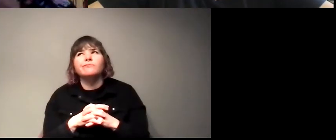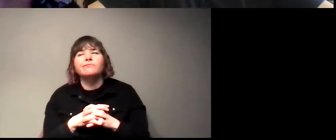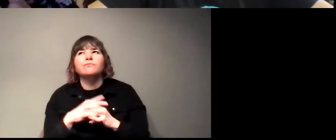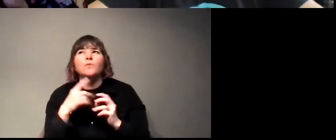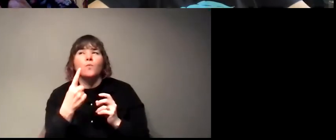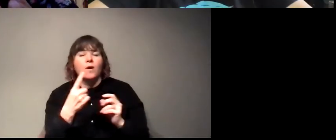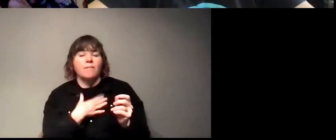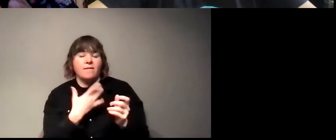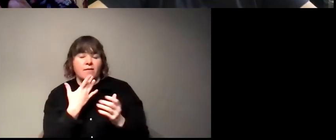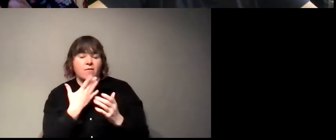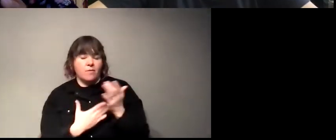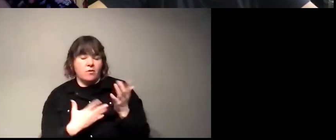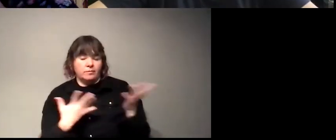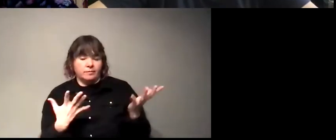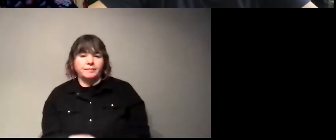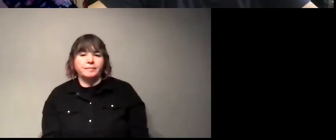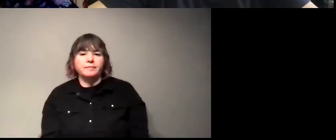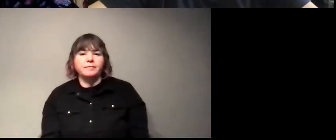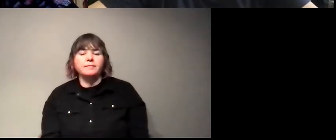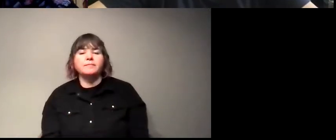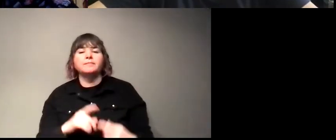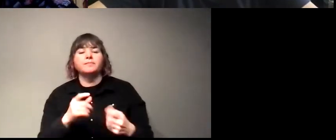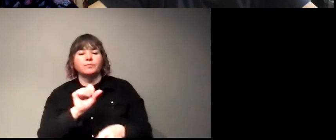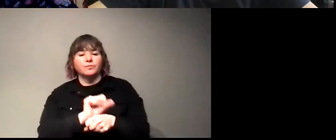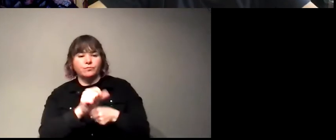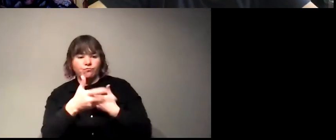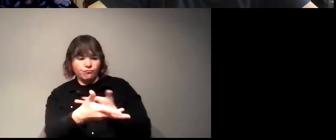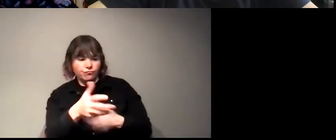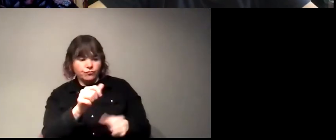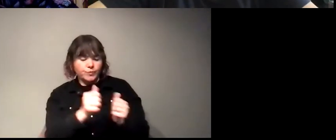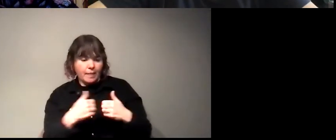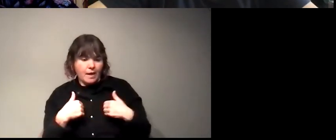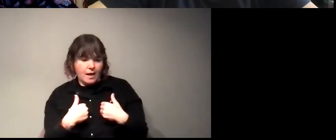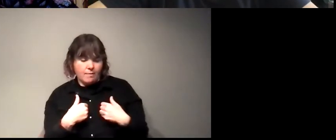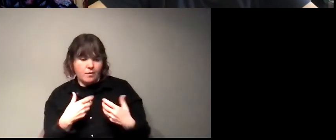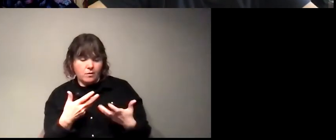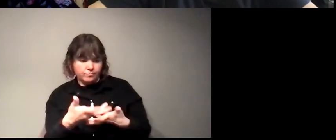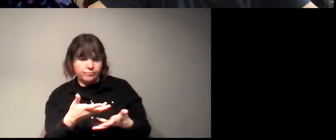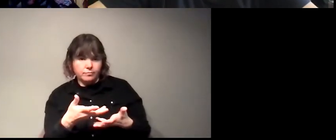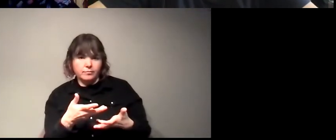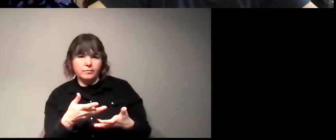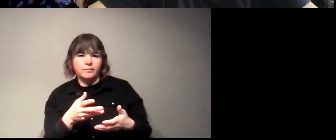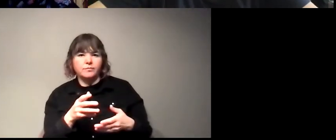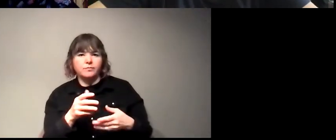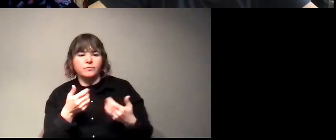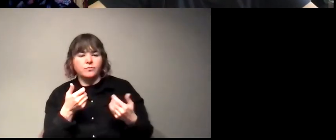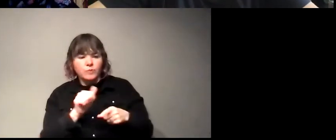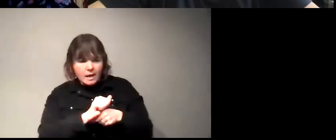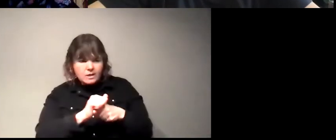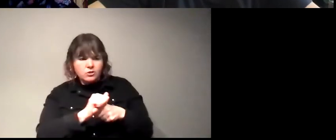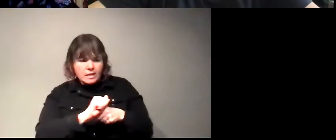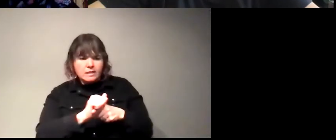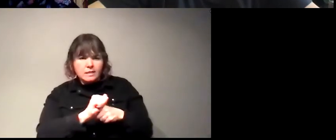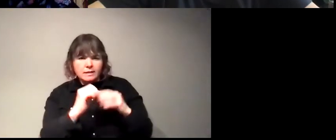of my favorite parts is when you are working with an animal and you're trying to train it,